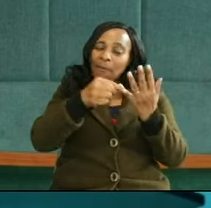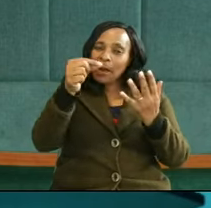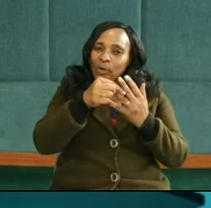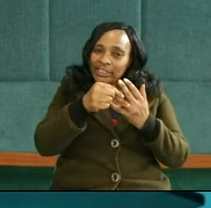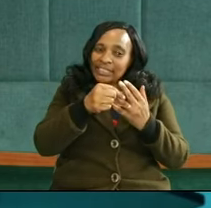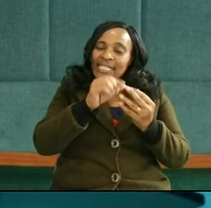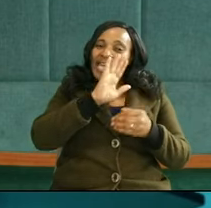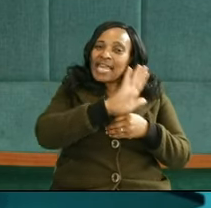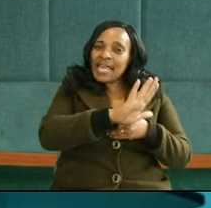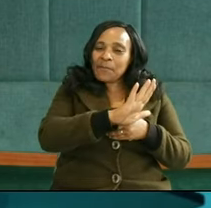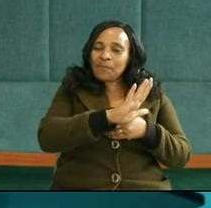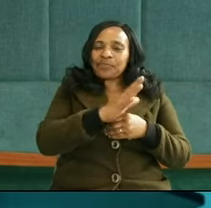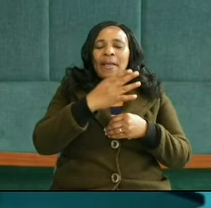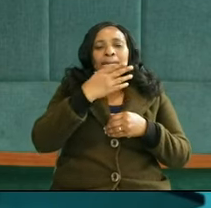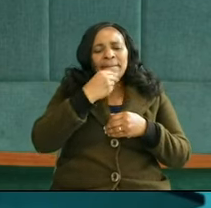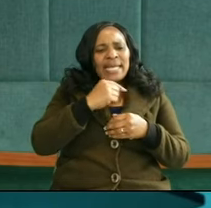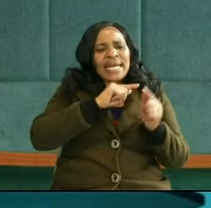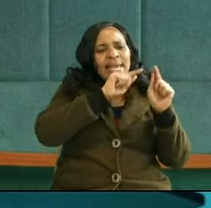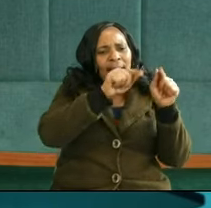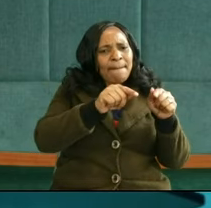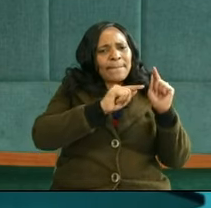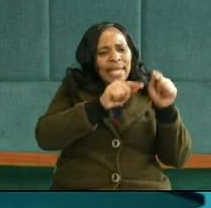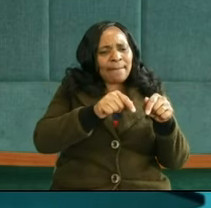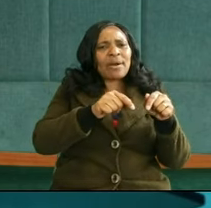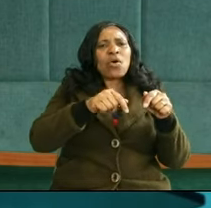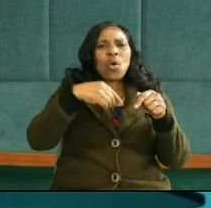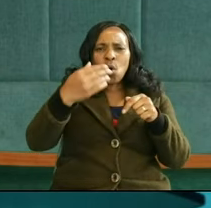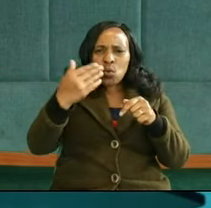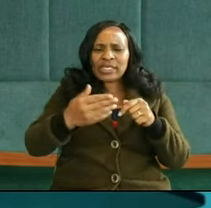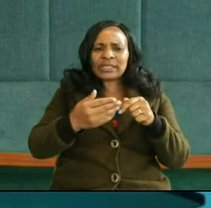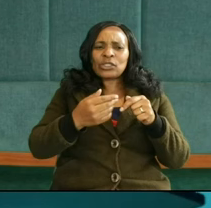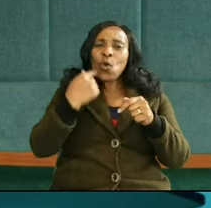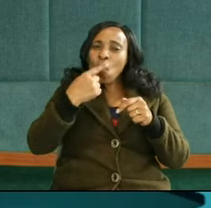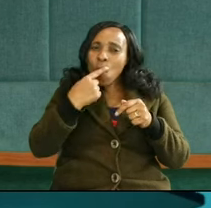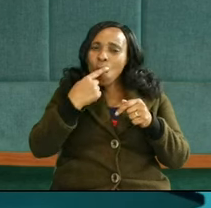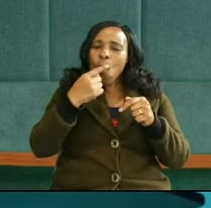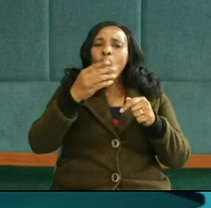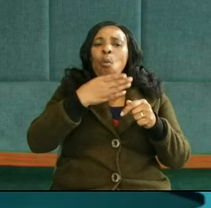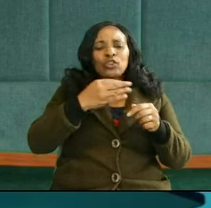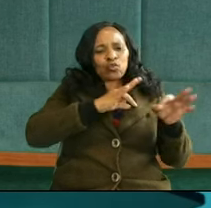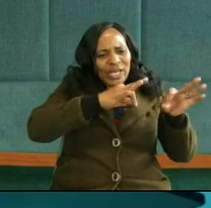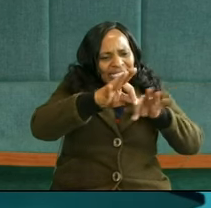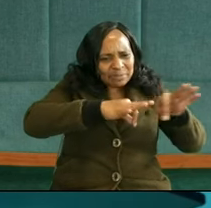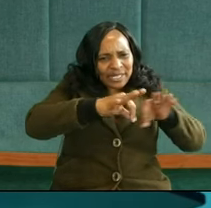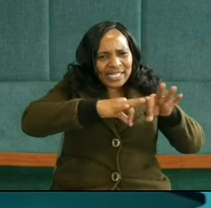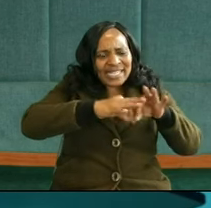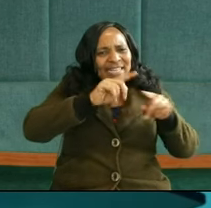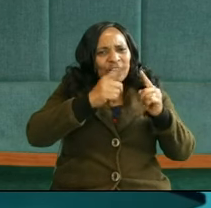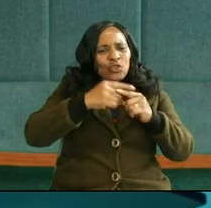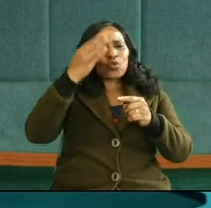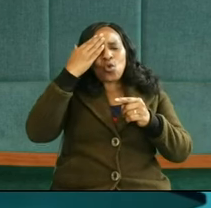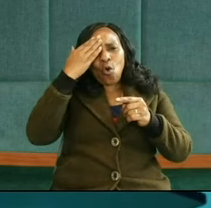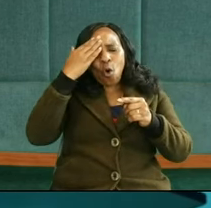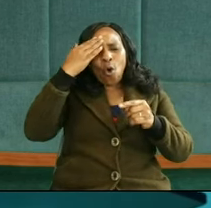day, many came to him at his lodging, to whom he explained and solemnly testified of the